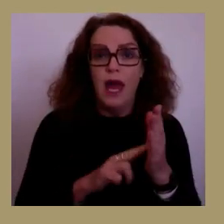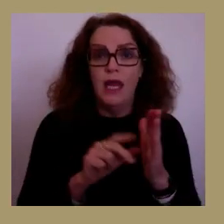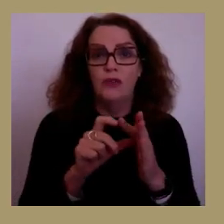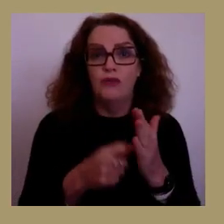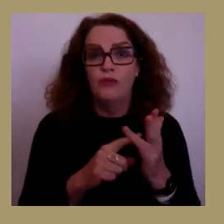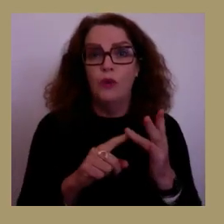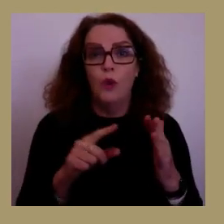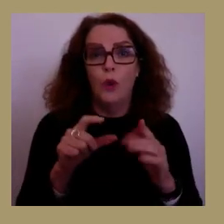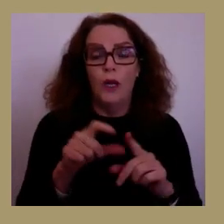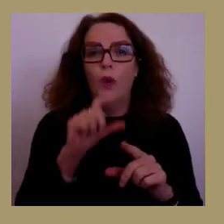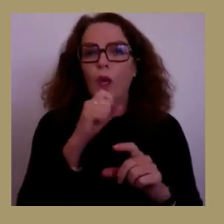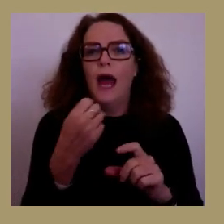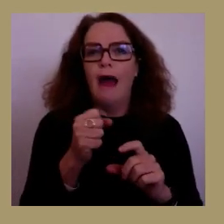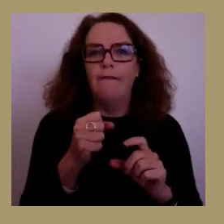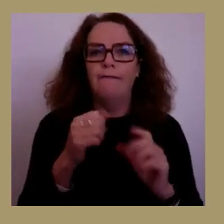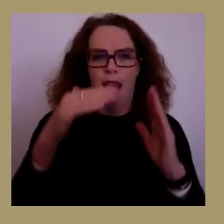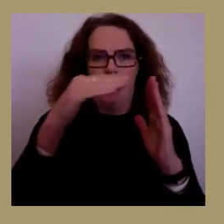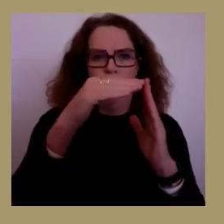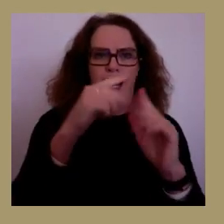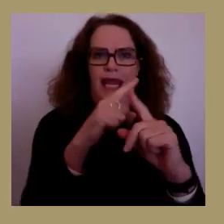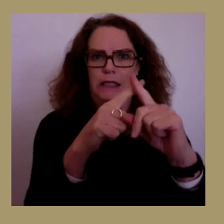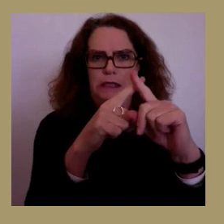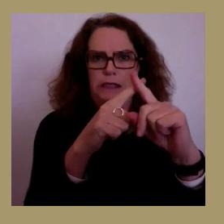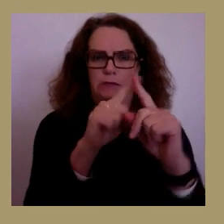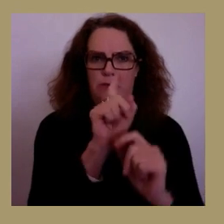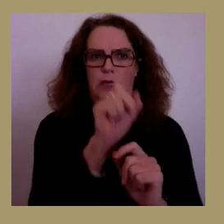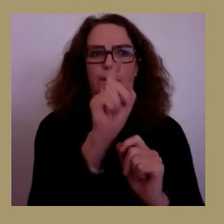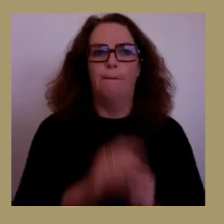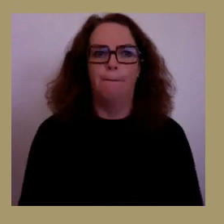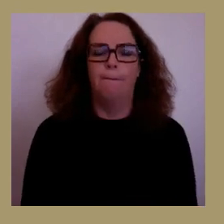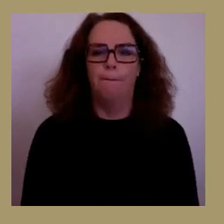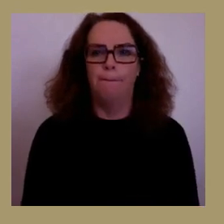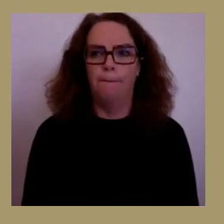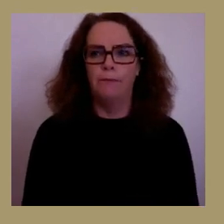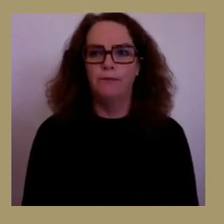the screen in the top left hand if it's an Android device.